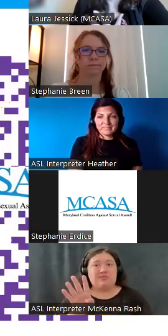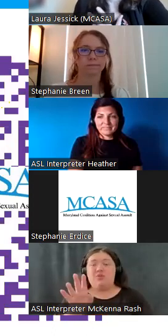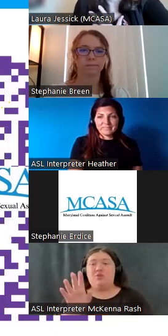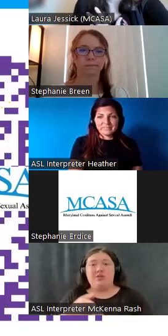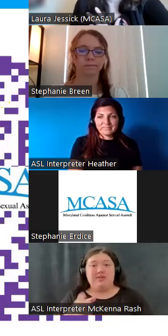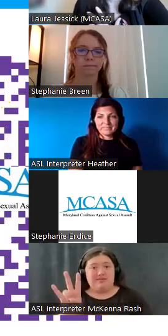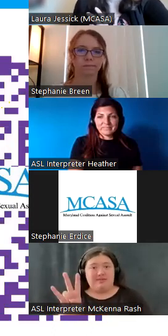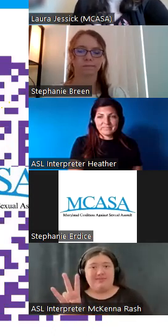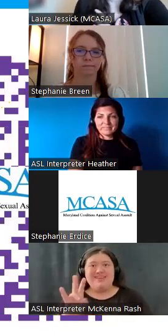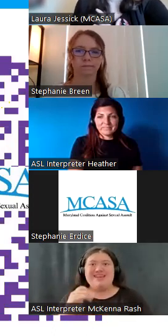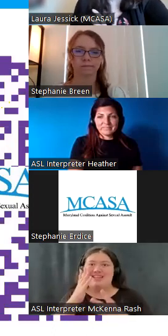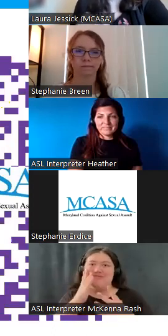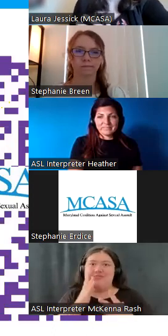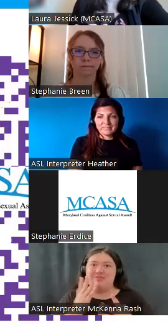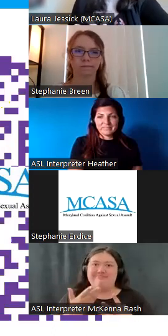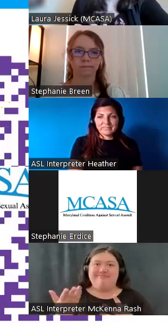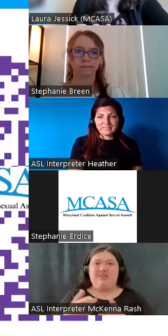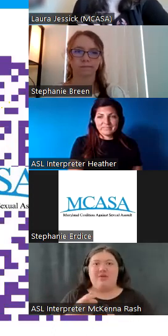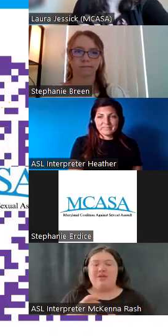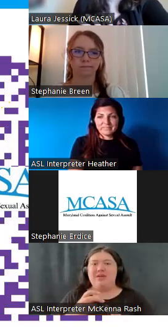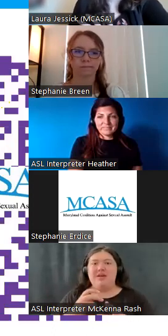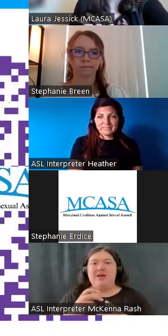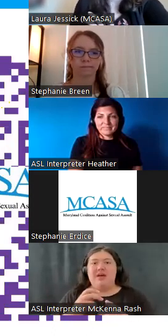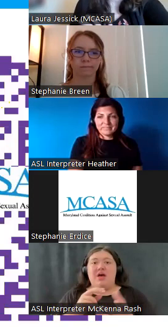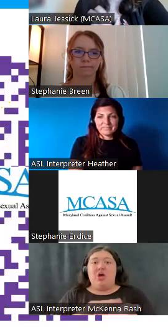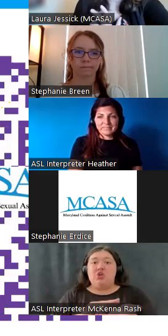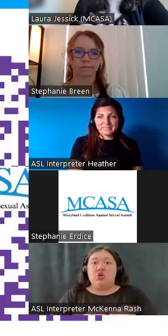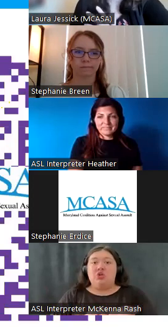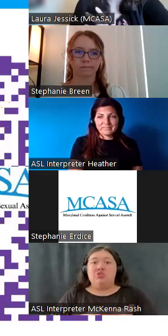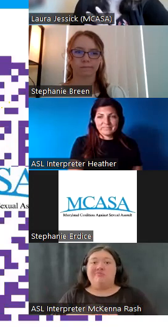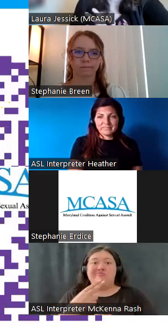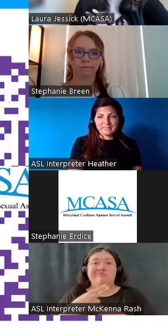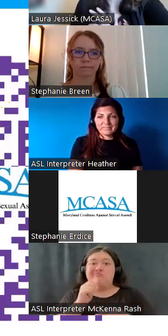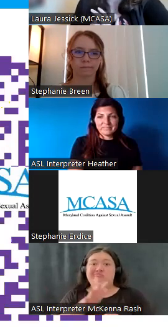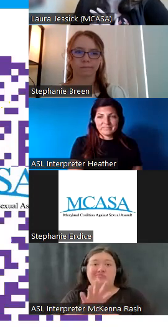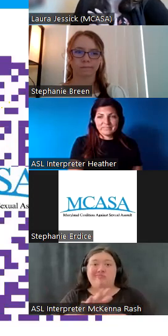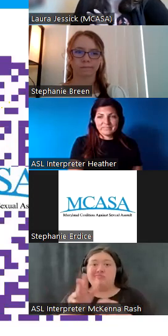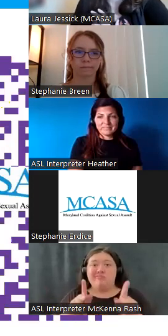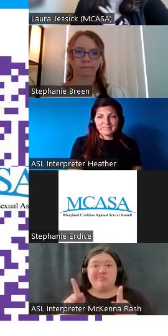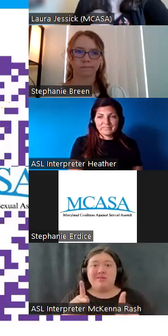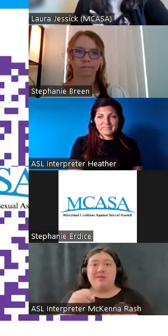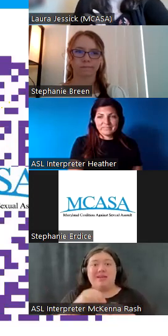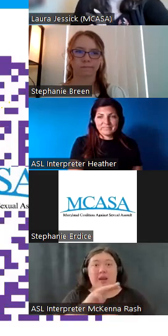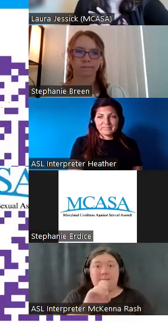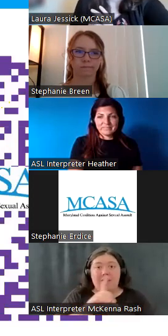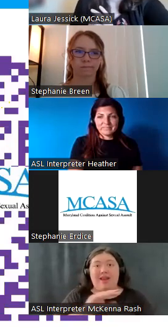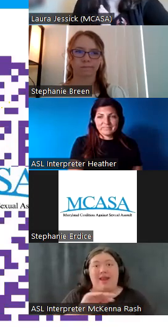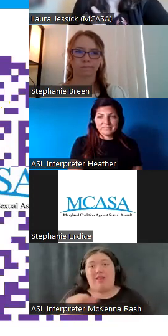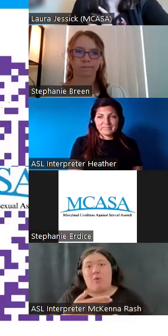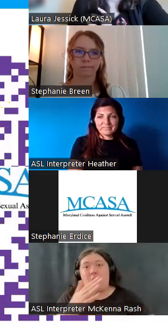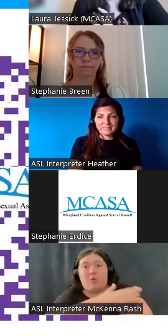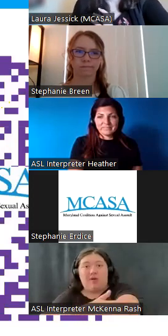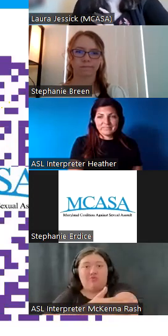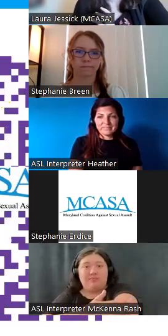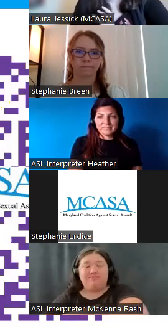is an unfortunate side effect of just a nursing shortage throughout Maryland and throughout the country right now. So we do recommend that you